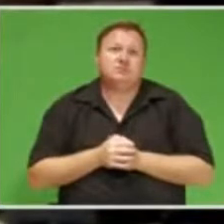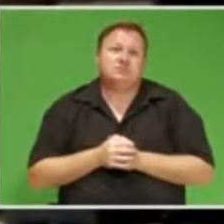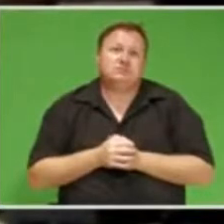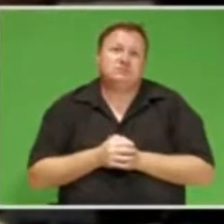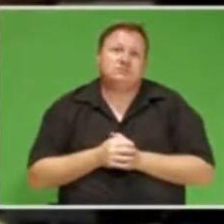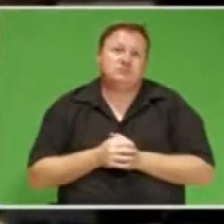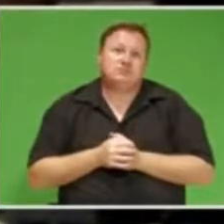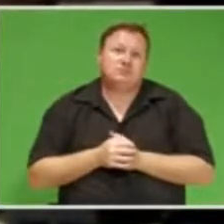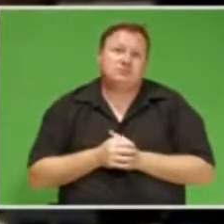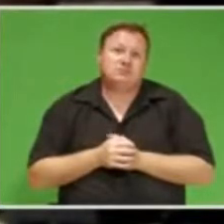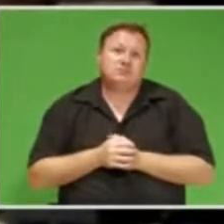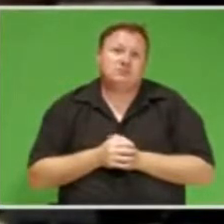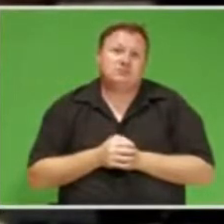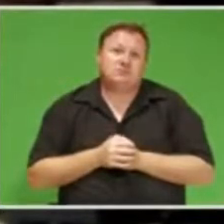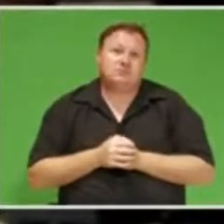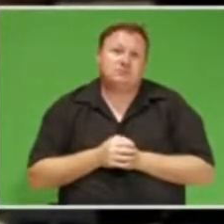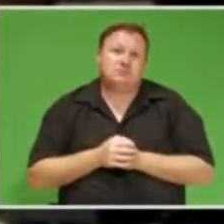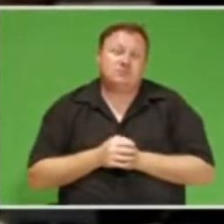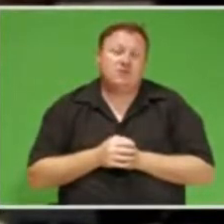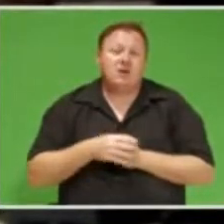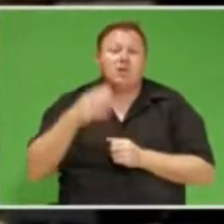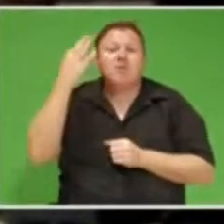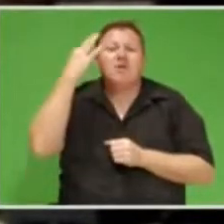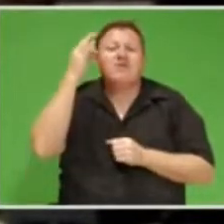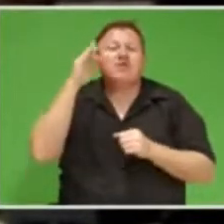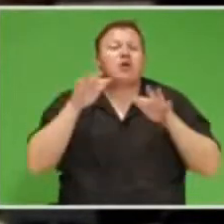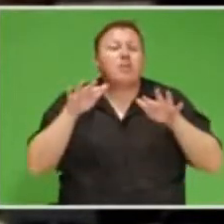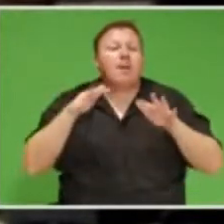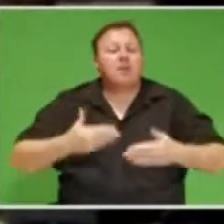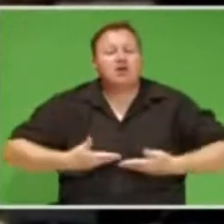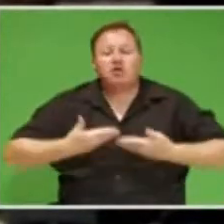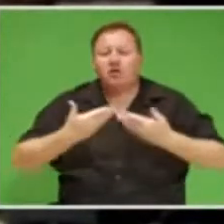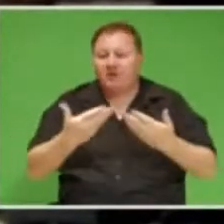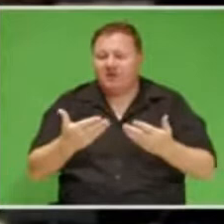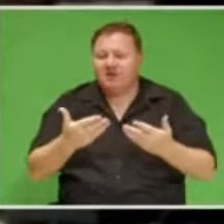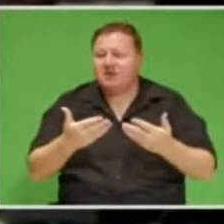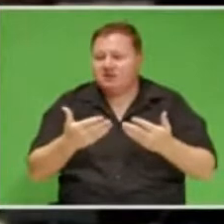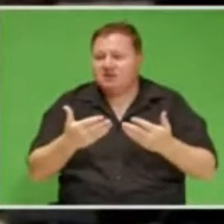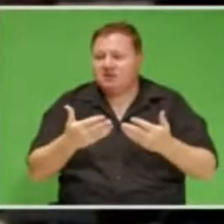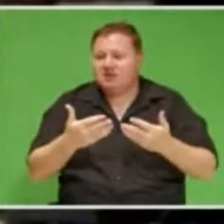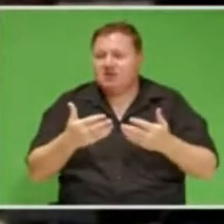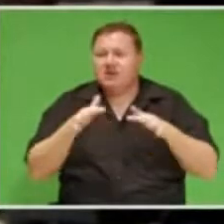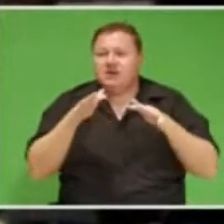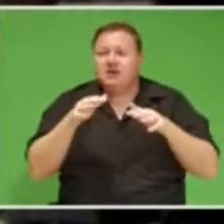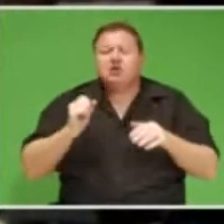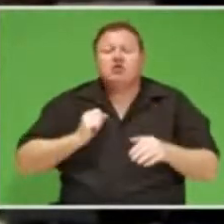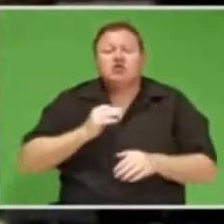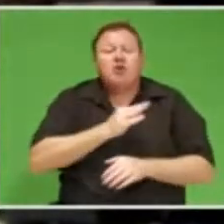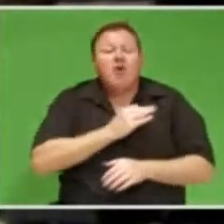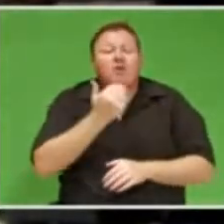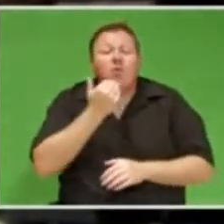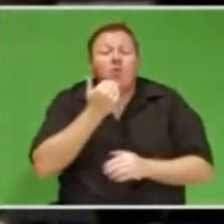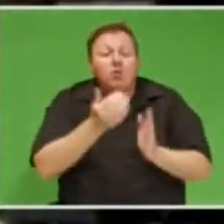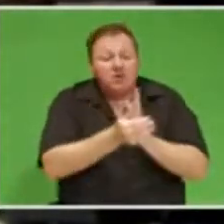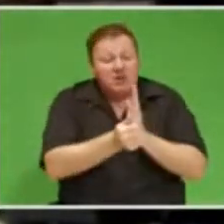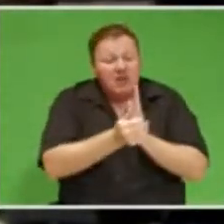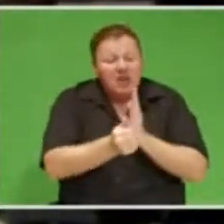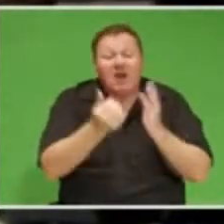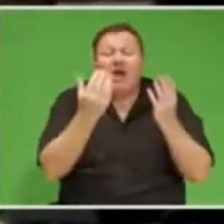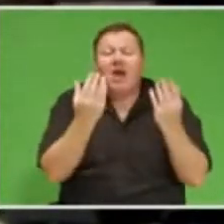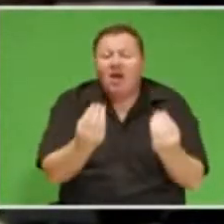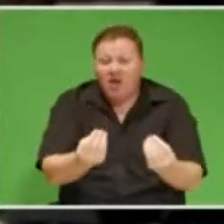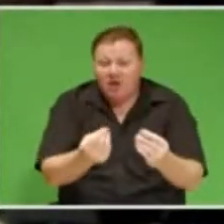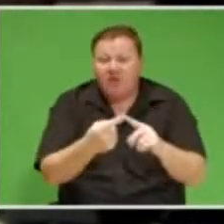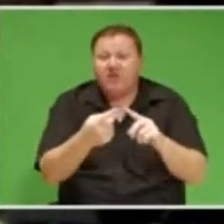A professional public service staffed by skilled, committed,